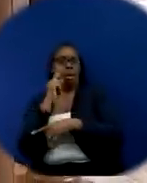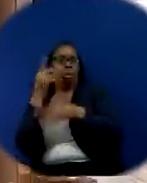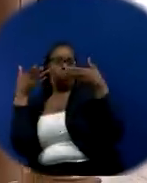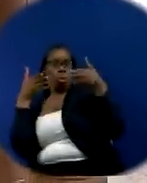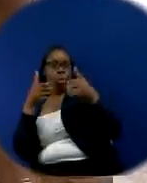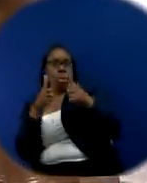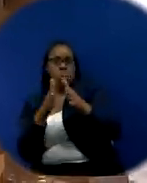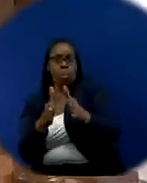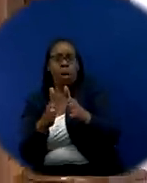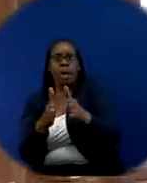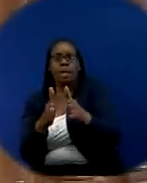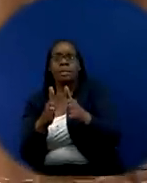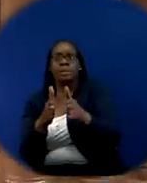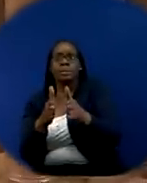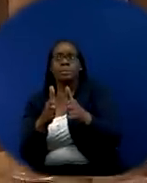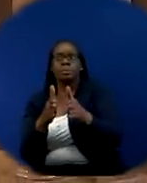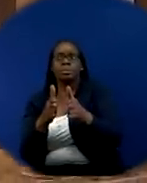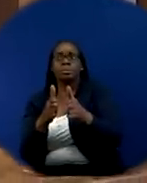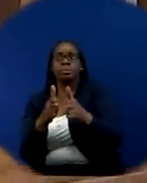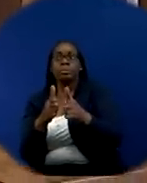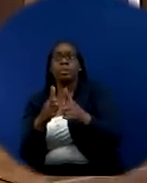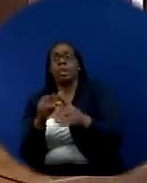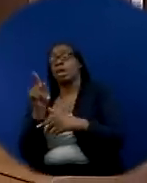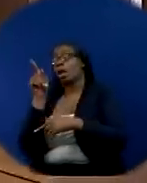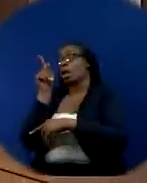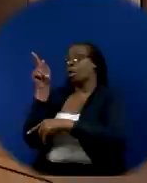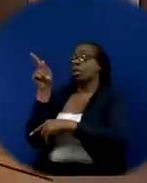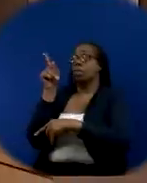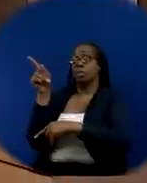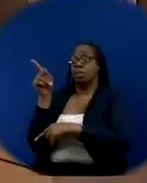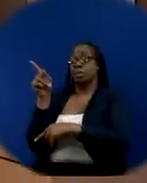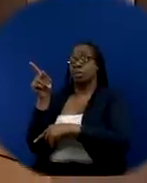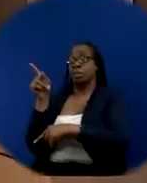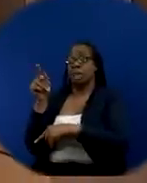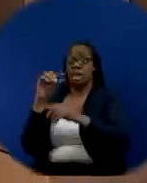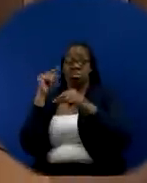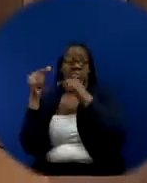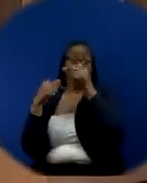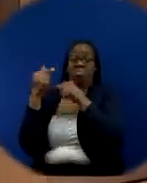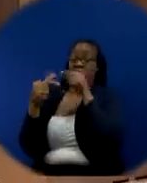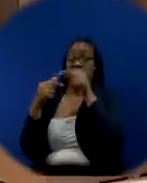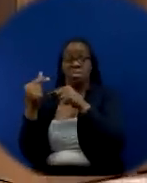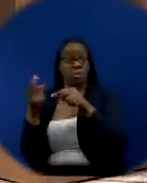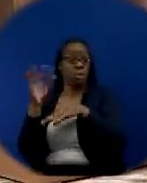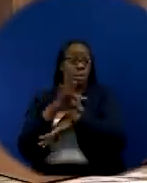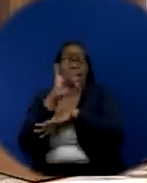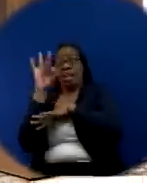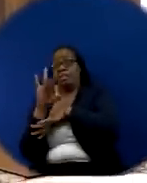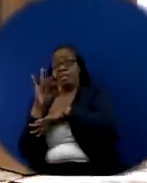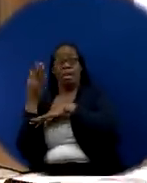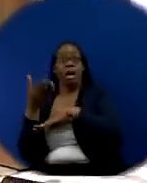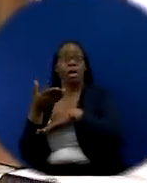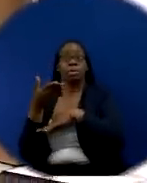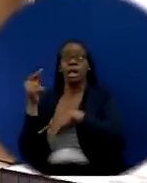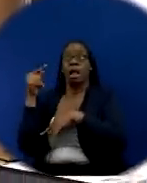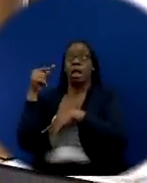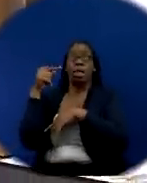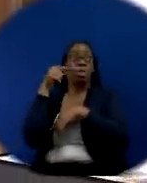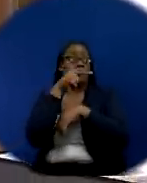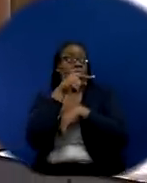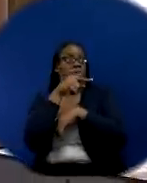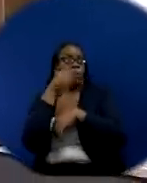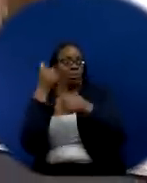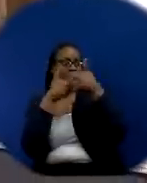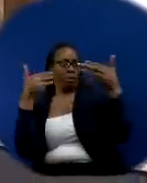They thought, based upon their traditions, their mores, the steeped history into which they found themselves, that they knew everything